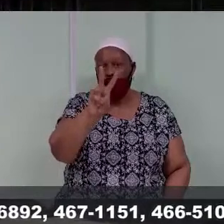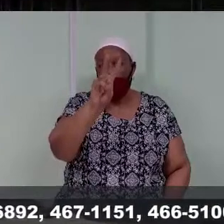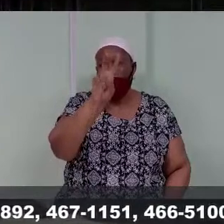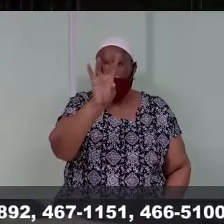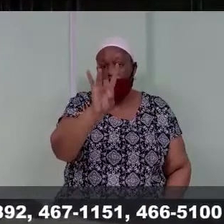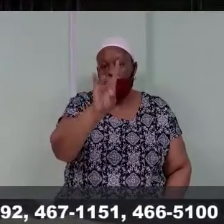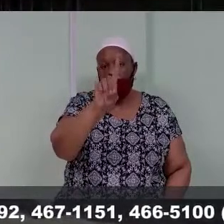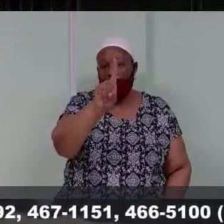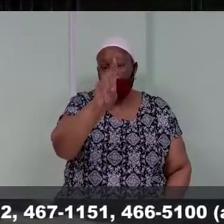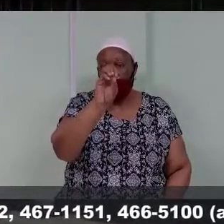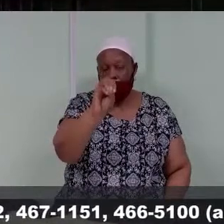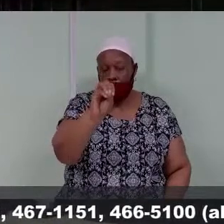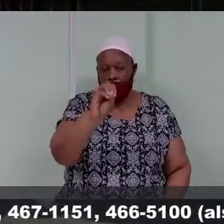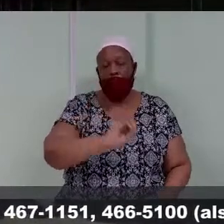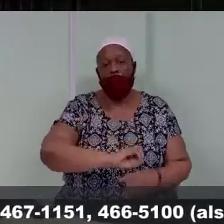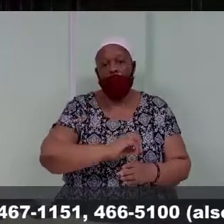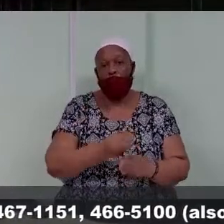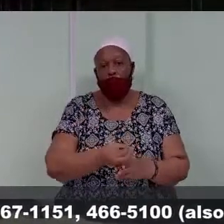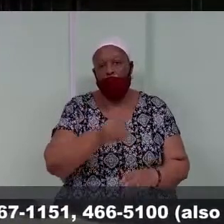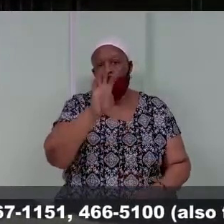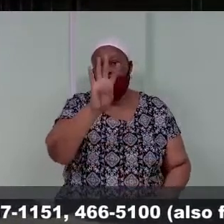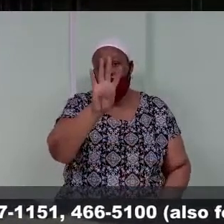466-2810 or